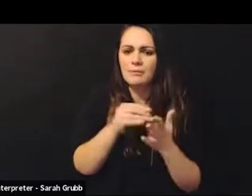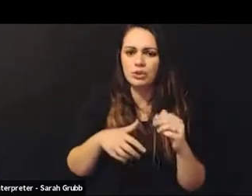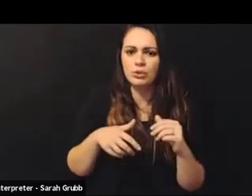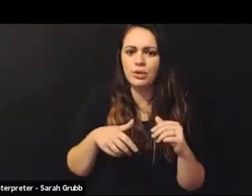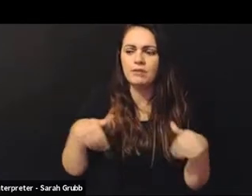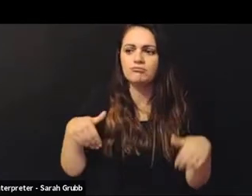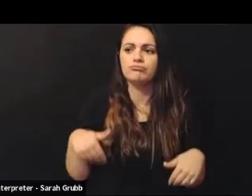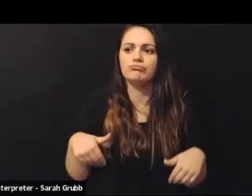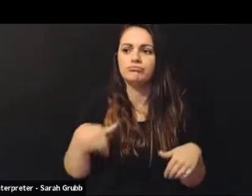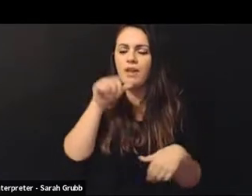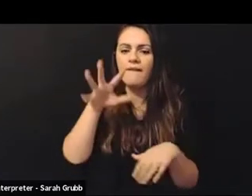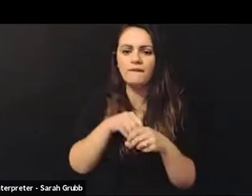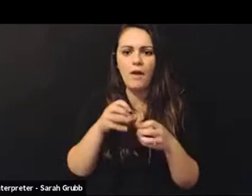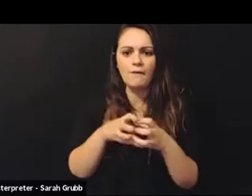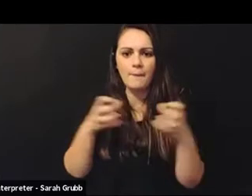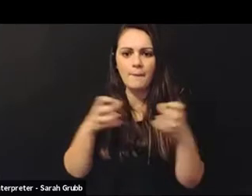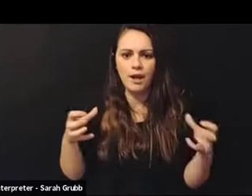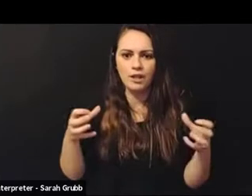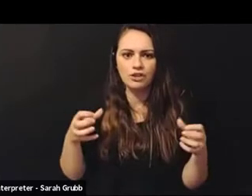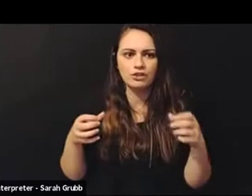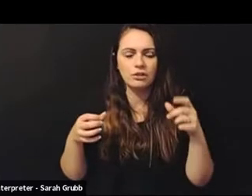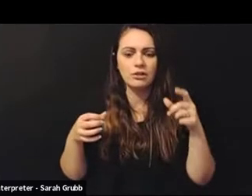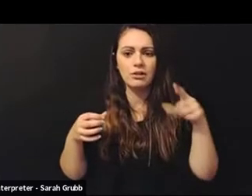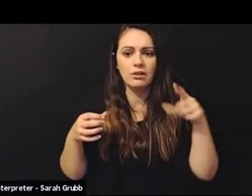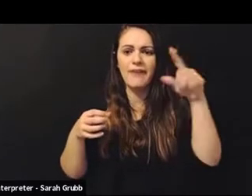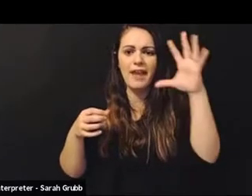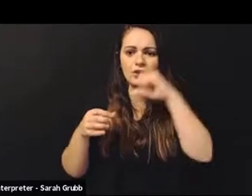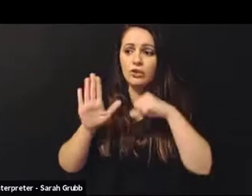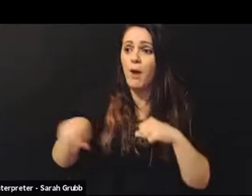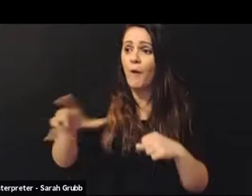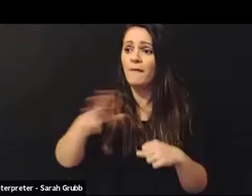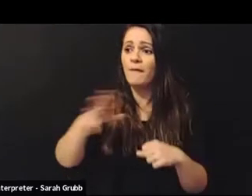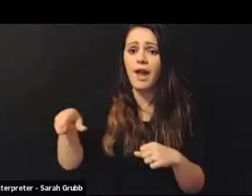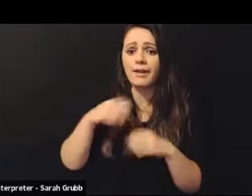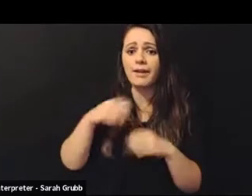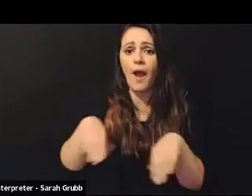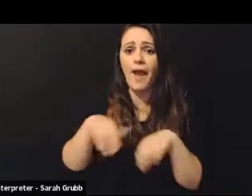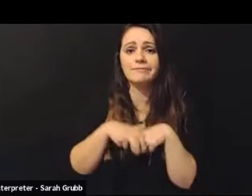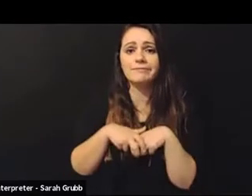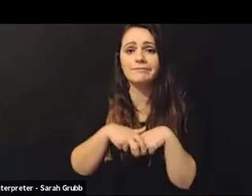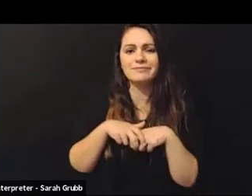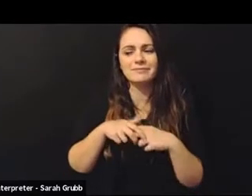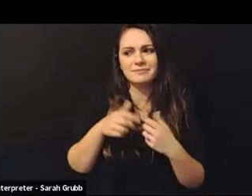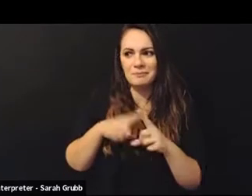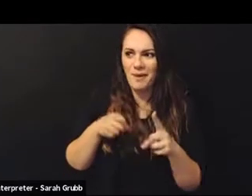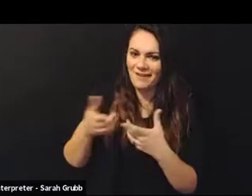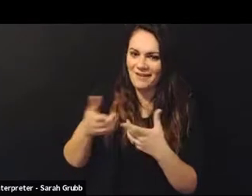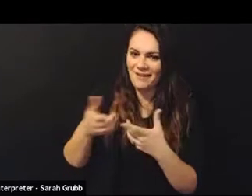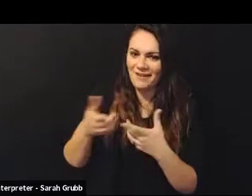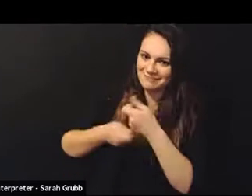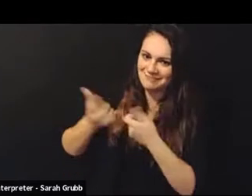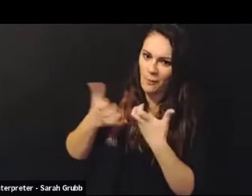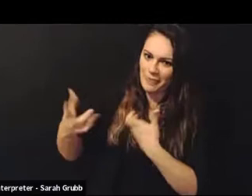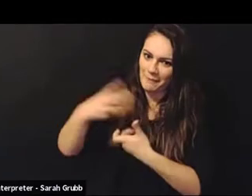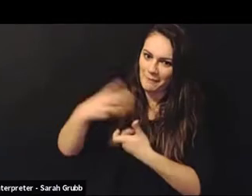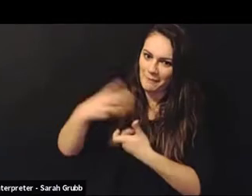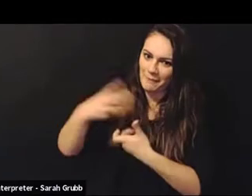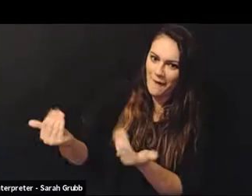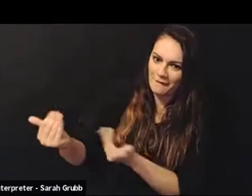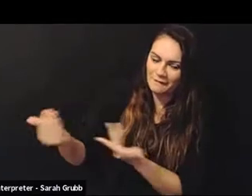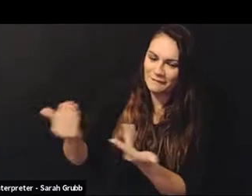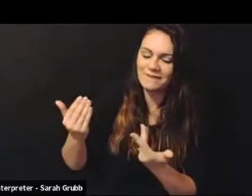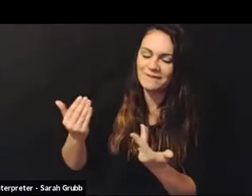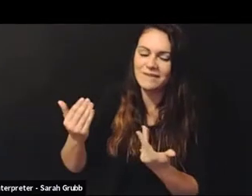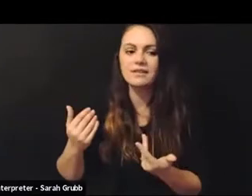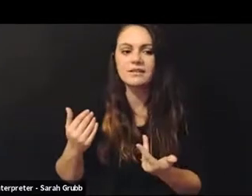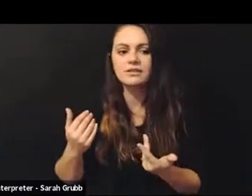engaged or participating. So I think thinking about there's ways that you can really actively engage them. And that might mean that sometimes they're going to be